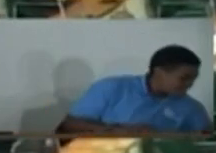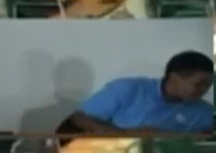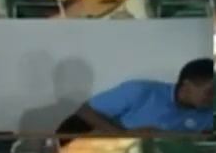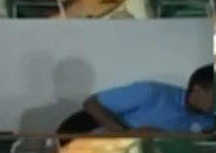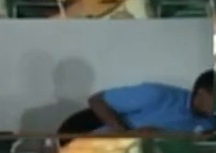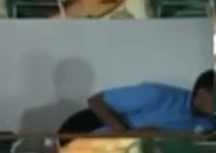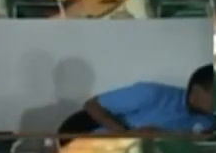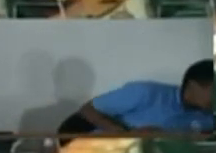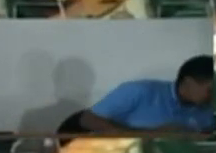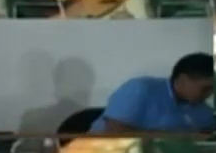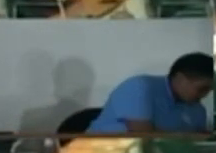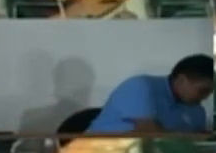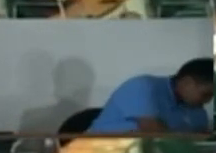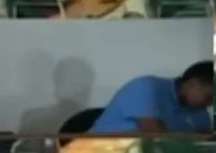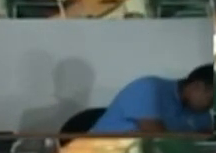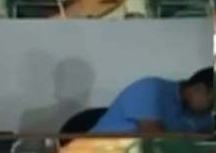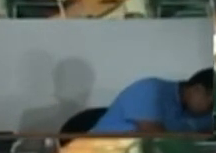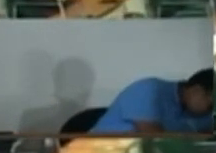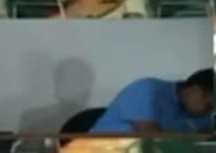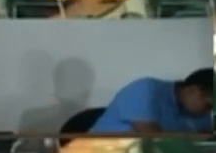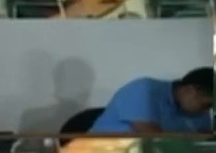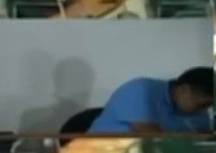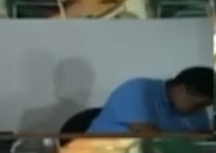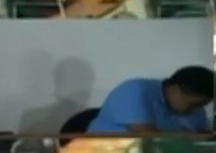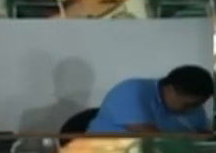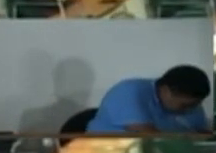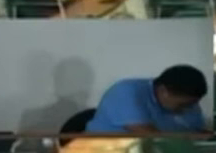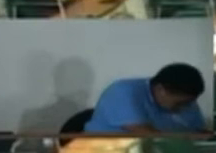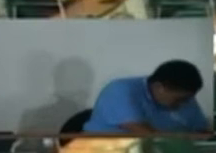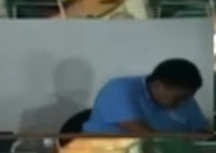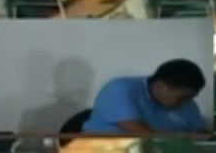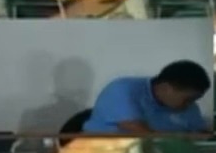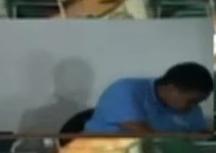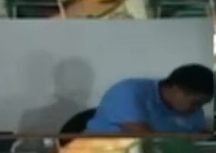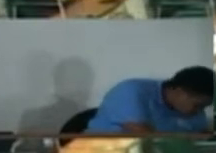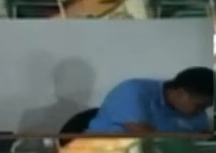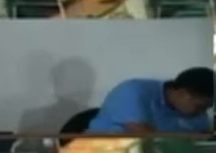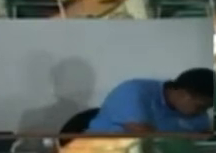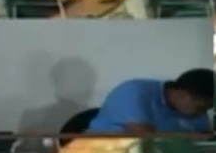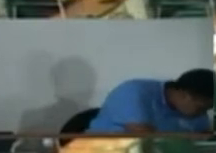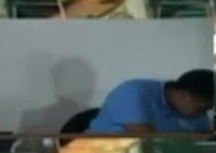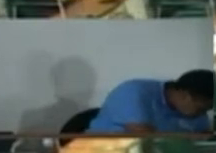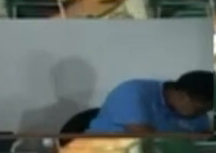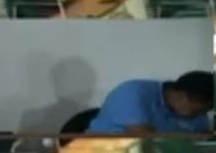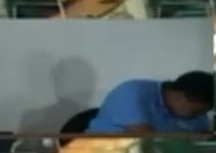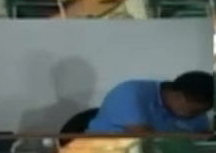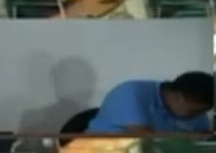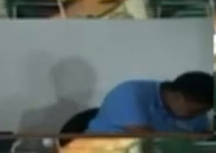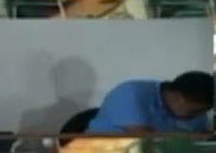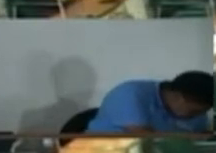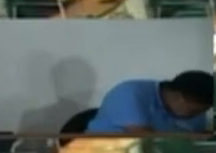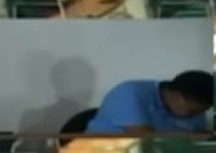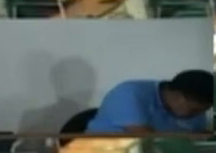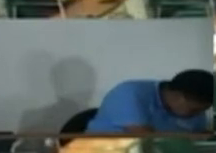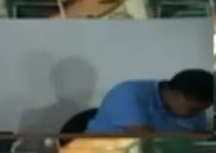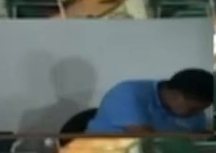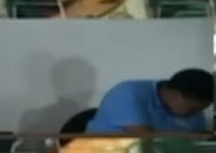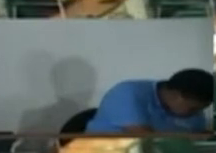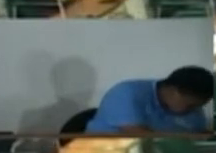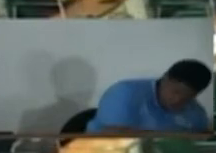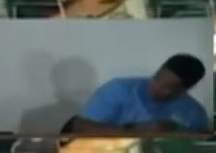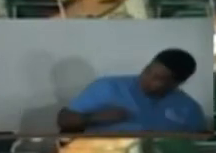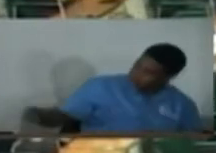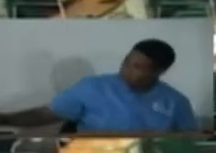Thank you, members. I must say that I particularly enjoyed this debate.